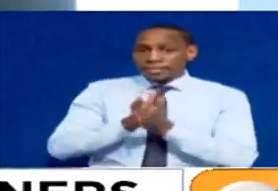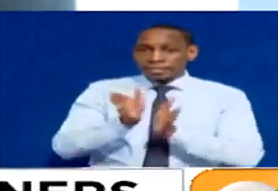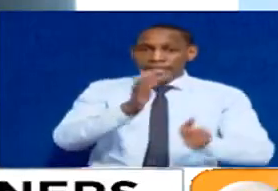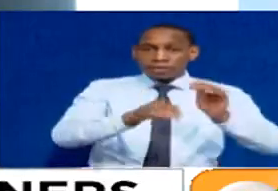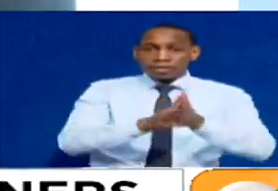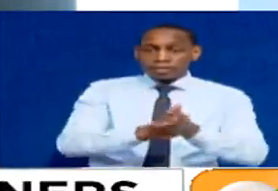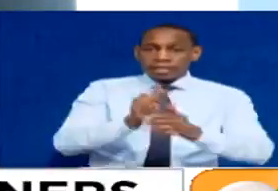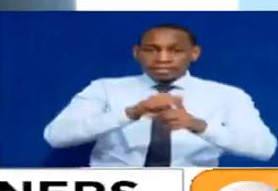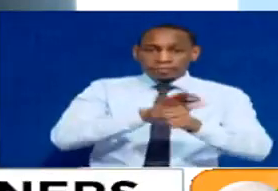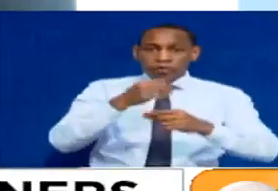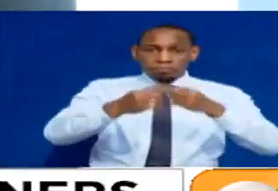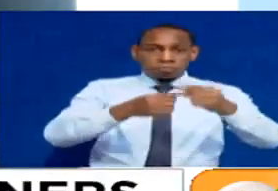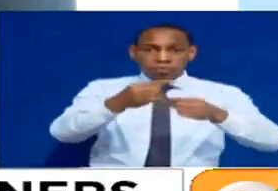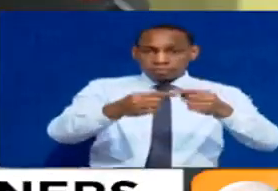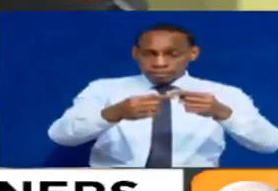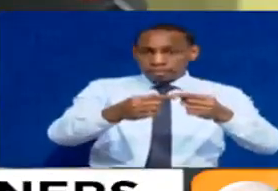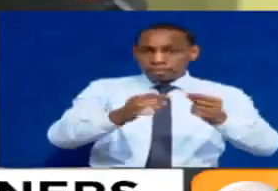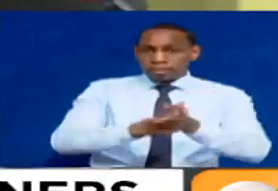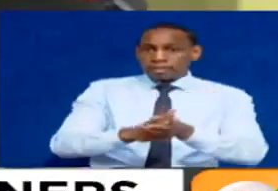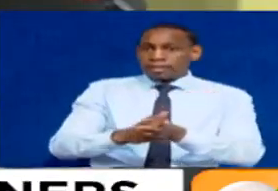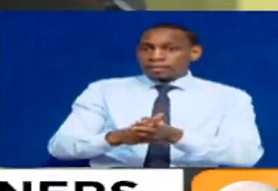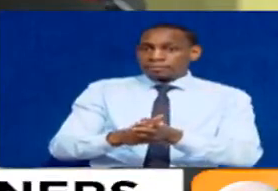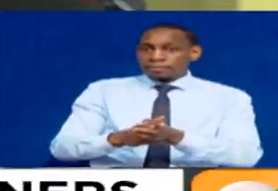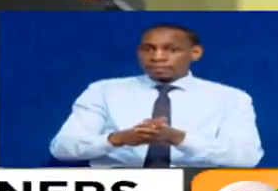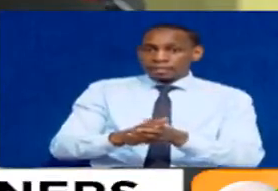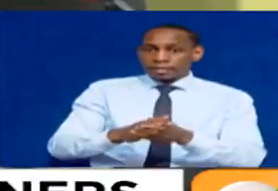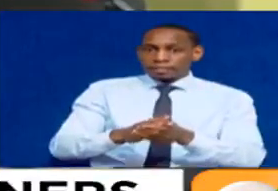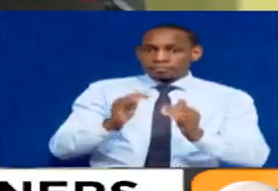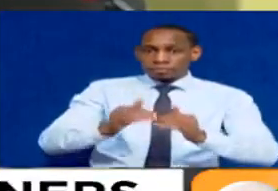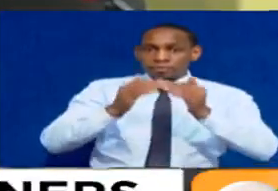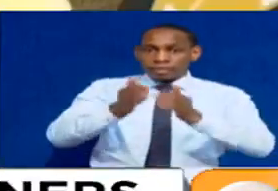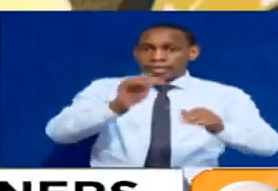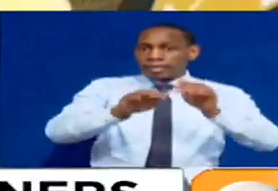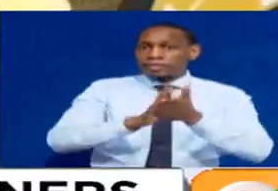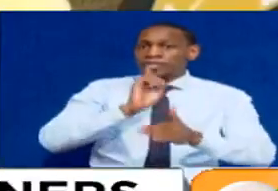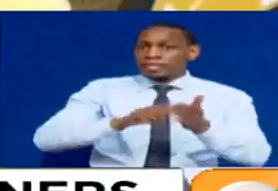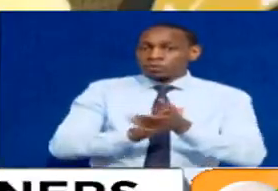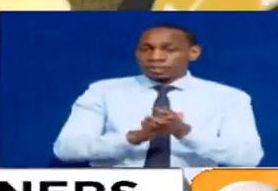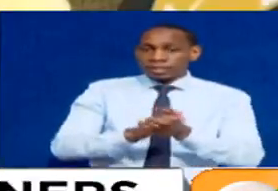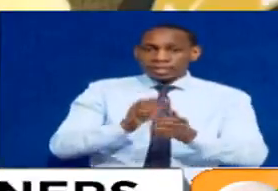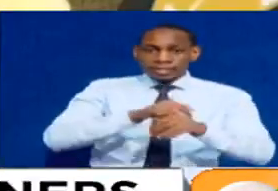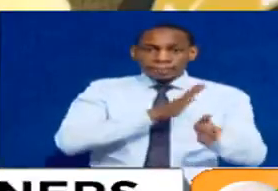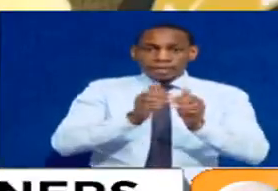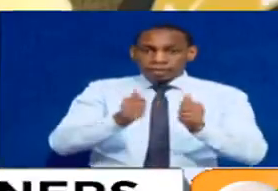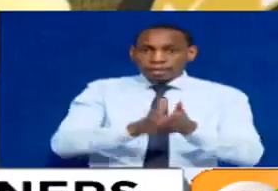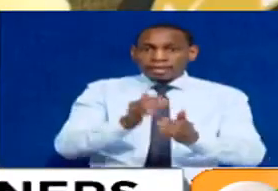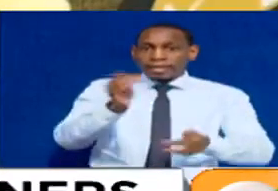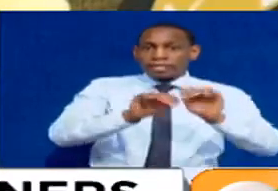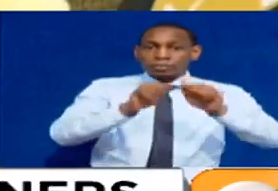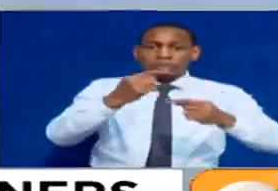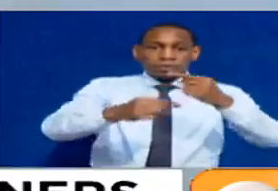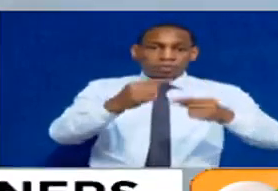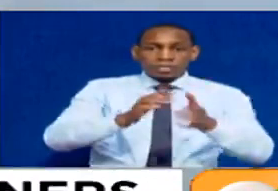general election amid the COVID-19 pandemic, Khamees opposed talks of postponing the polls, saying with proper planning the exercise can